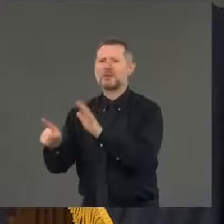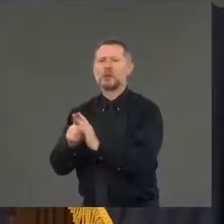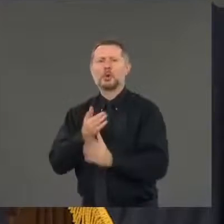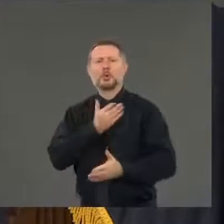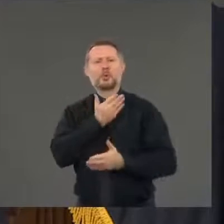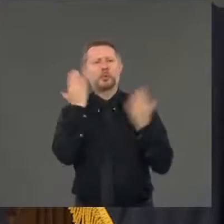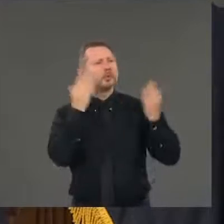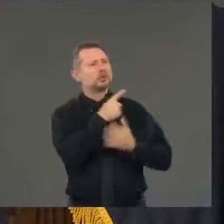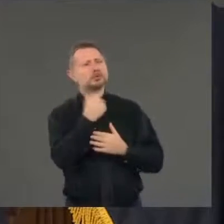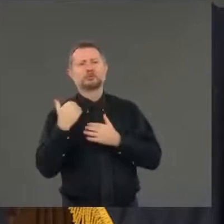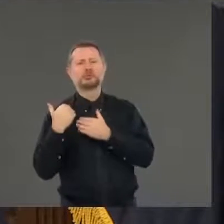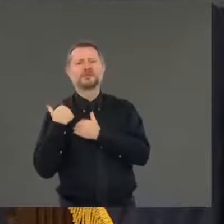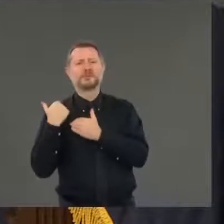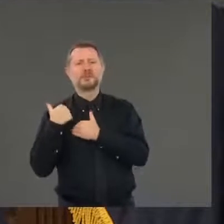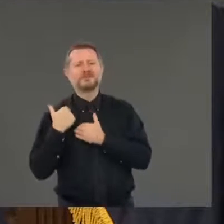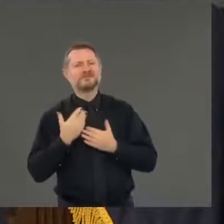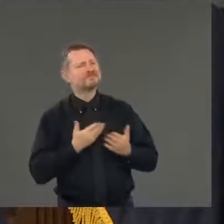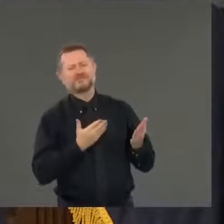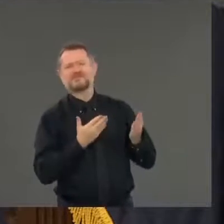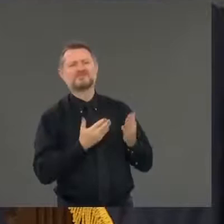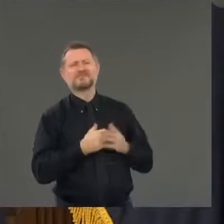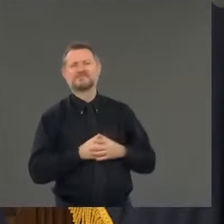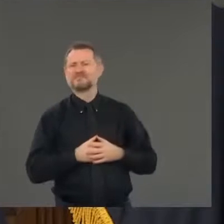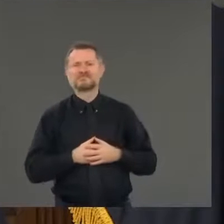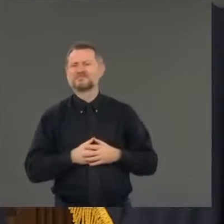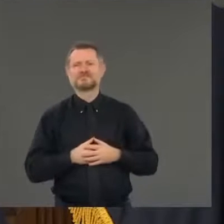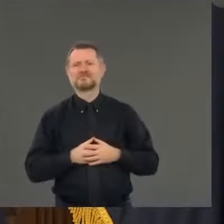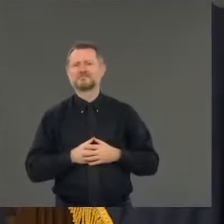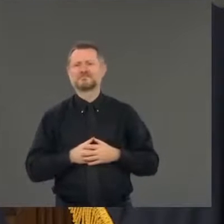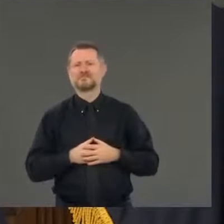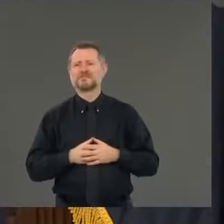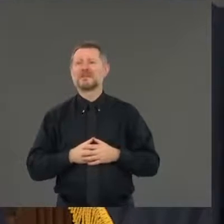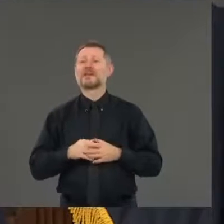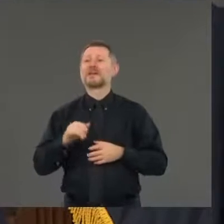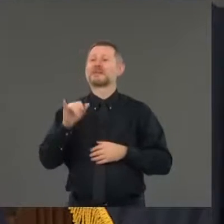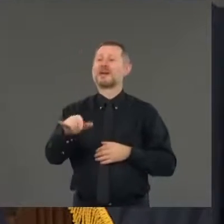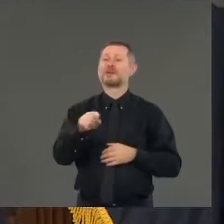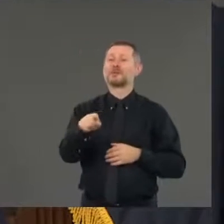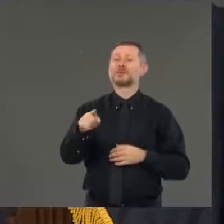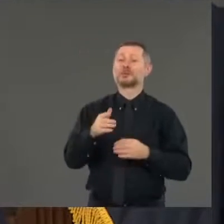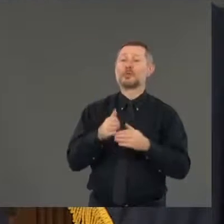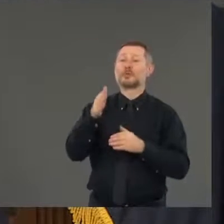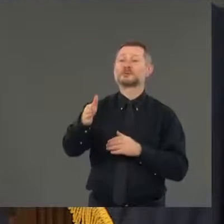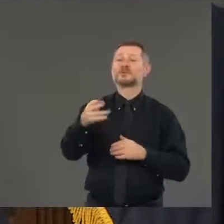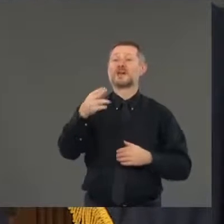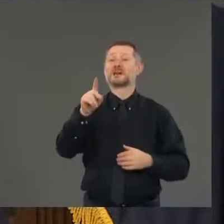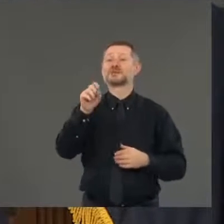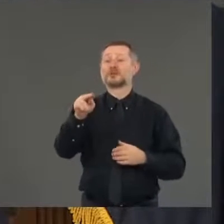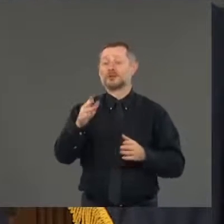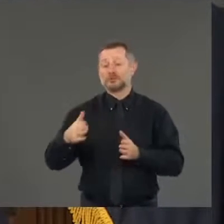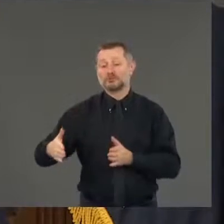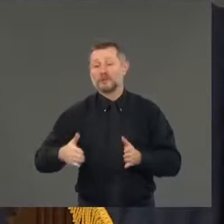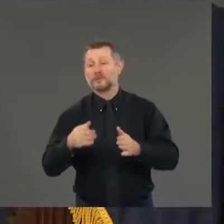That cross harbor tunnel, the Cross Hudson Tunnel,